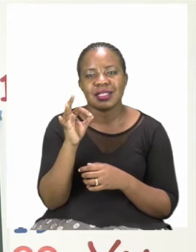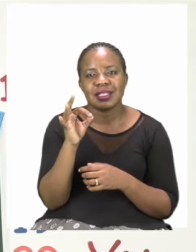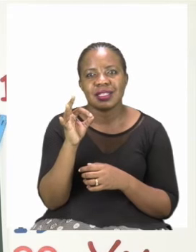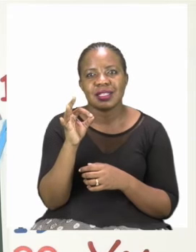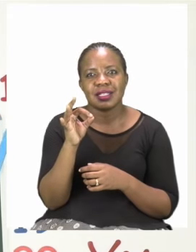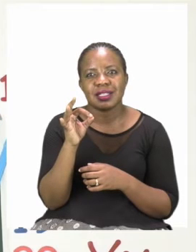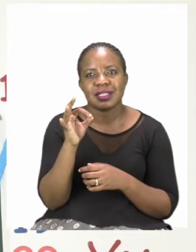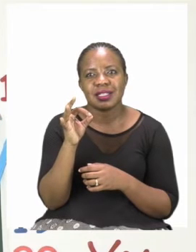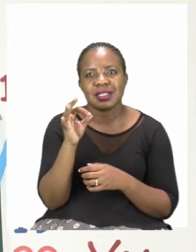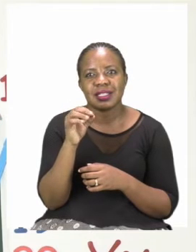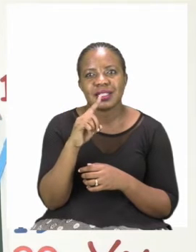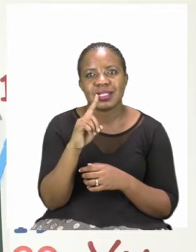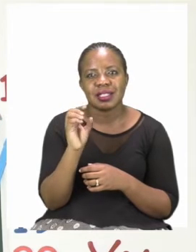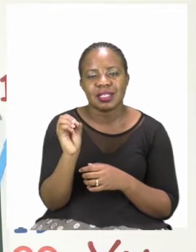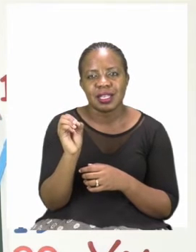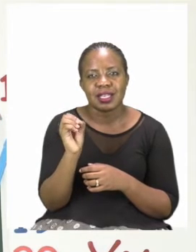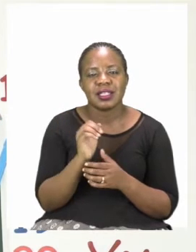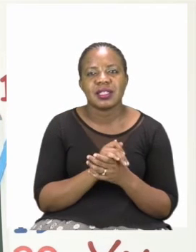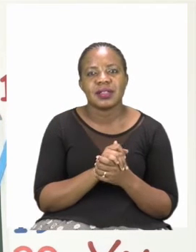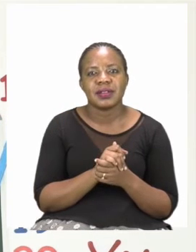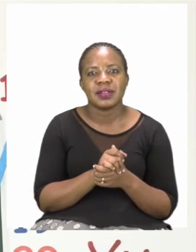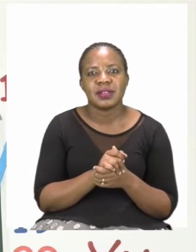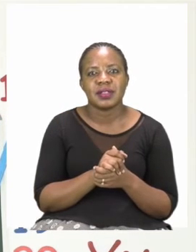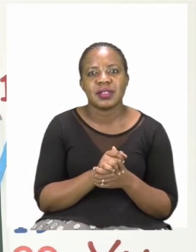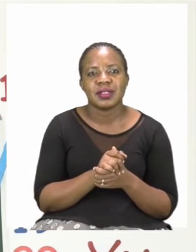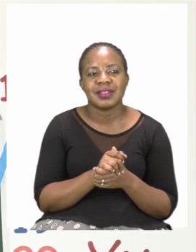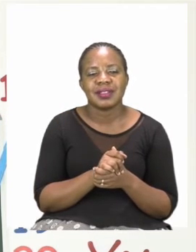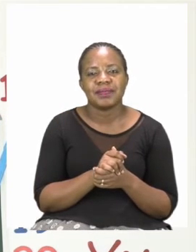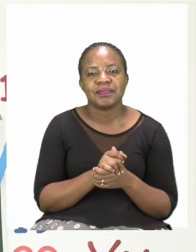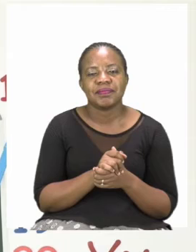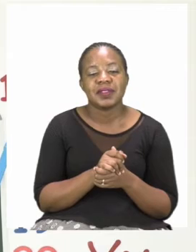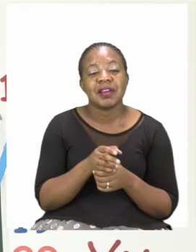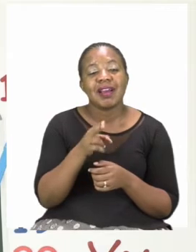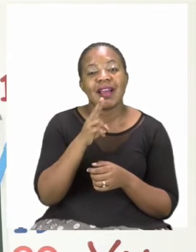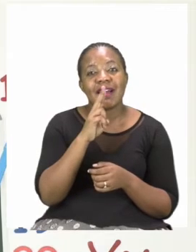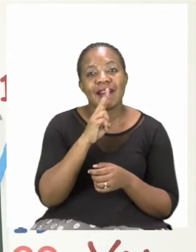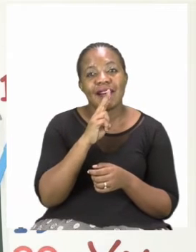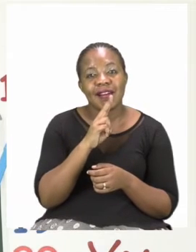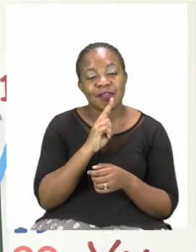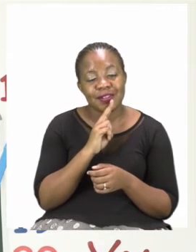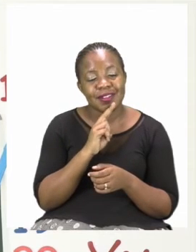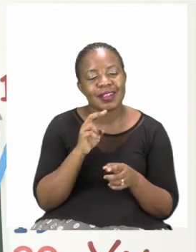addition, our website, Zoshi Online.